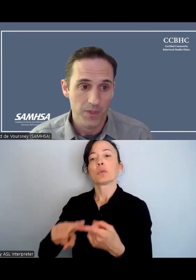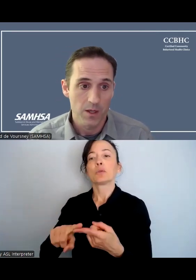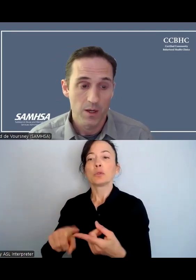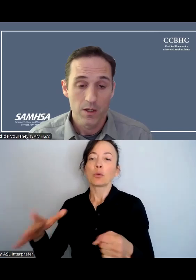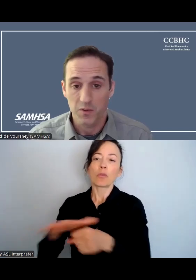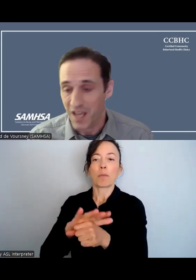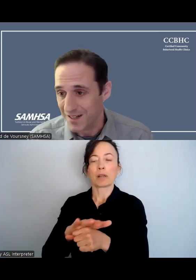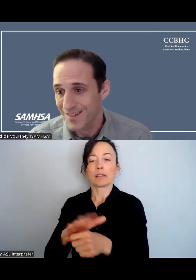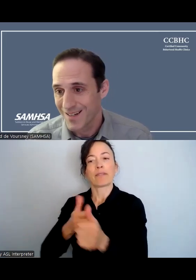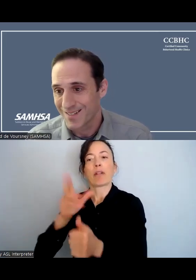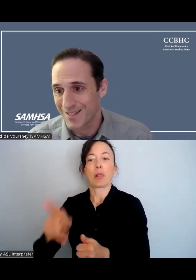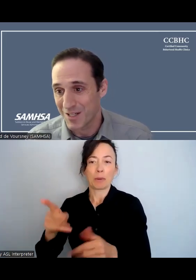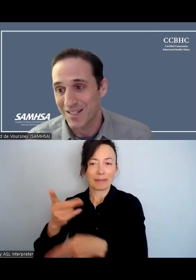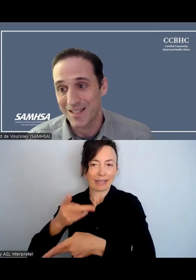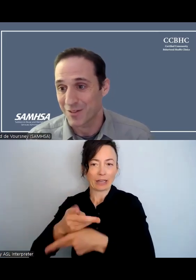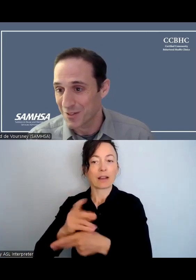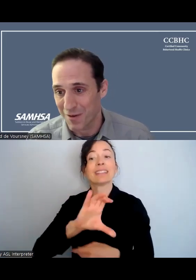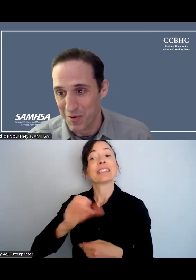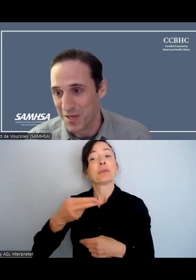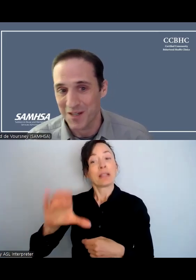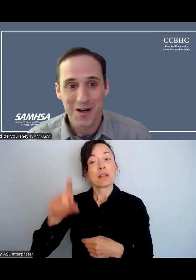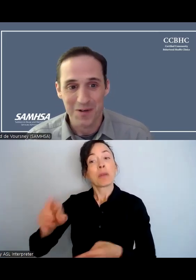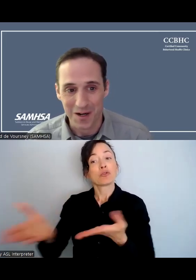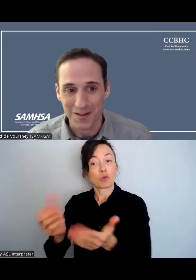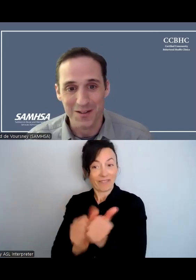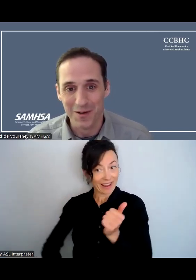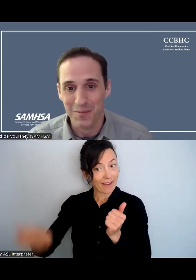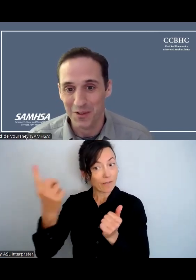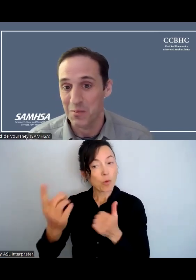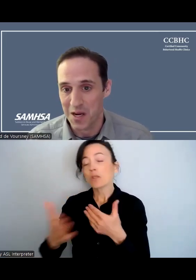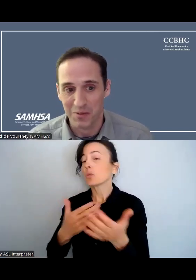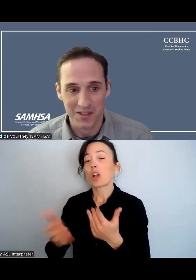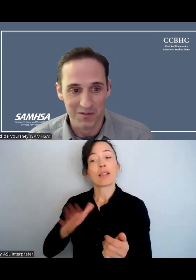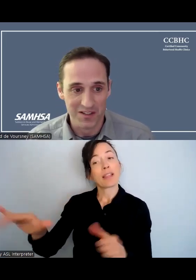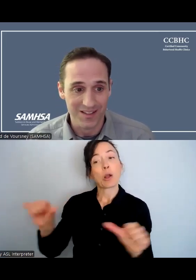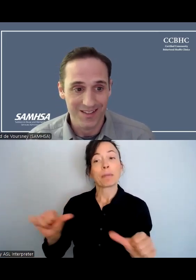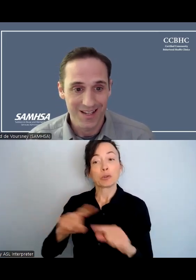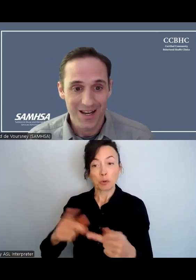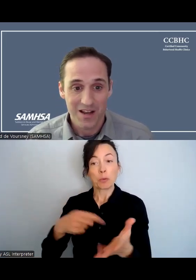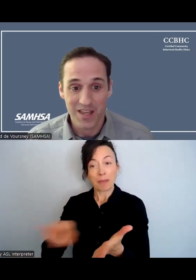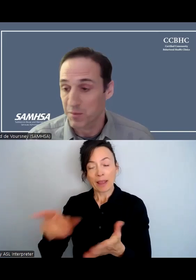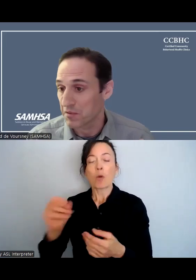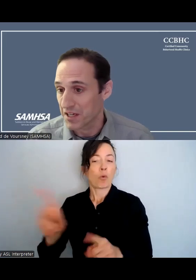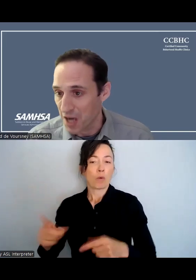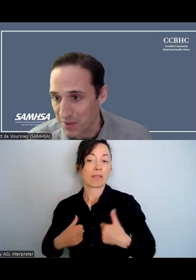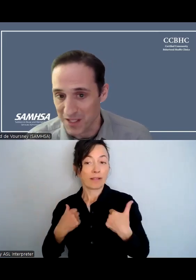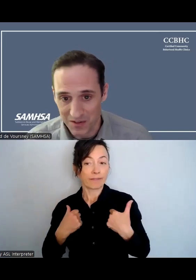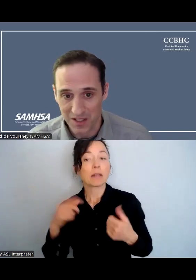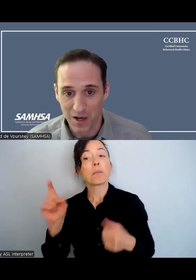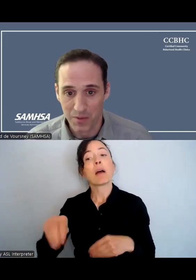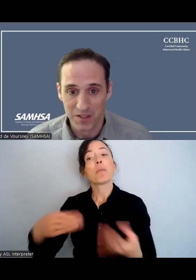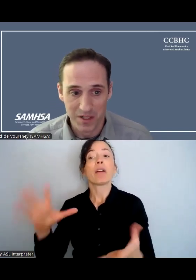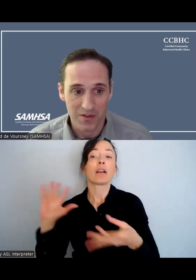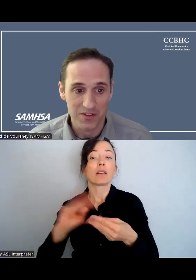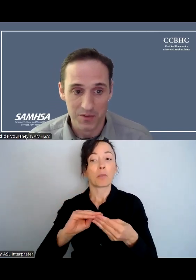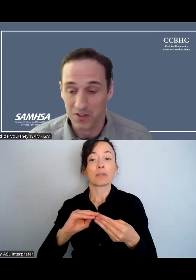care. So again, CCBHCs have to serve everybody regardless of their ability to pay or place of residence. They have to provide a comprehensive set